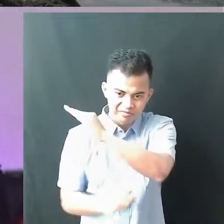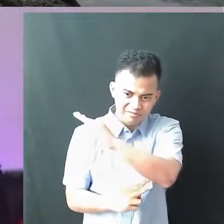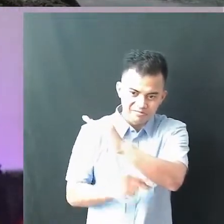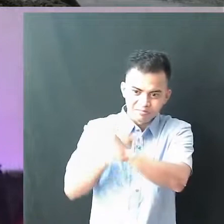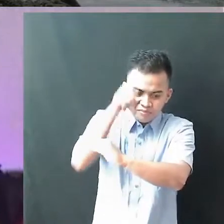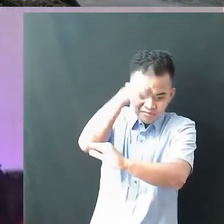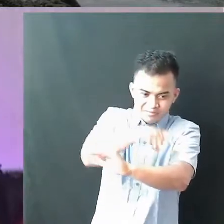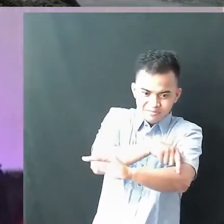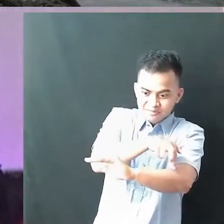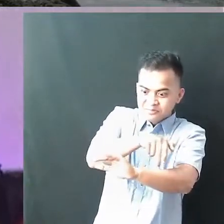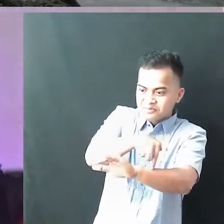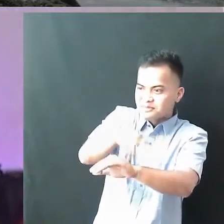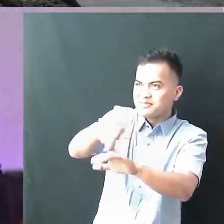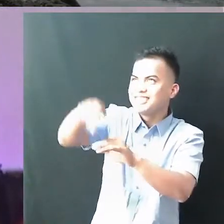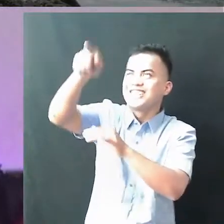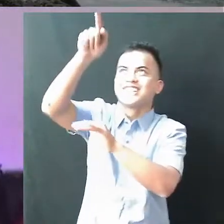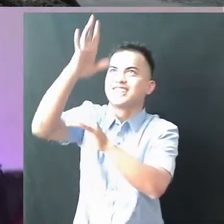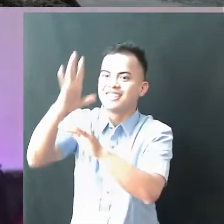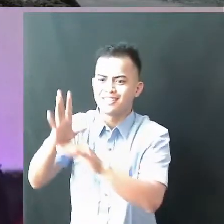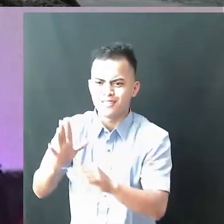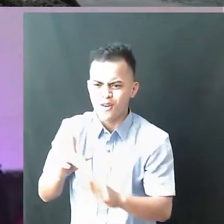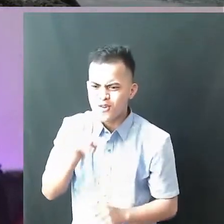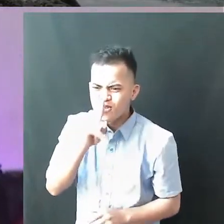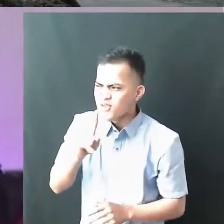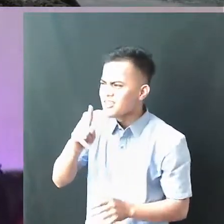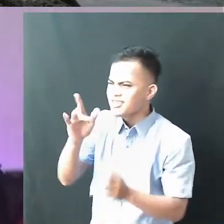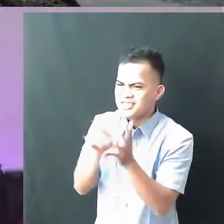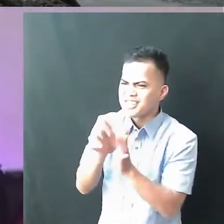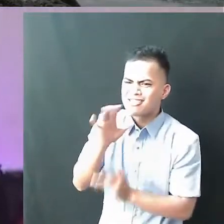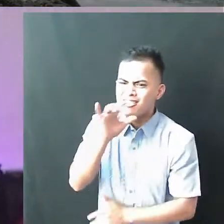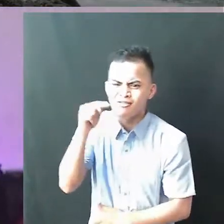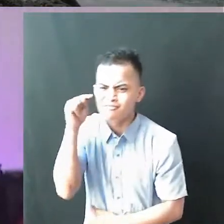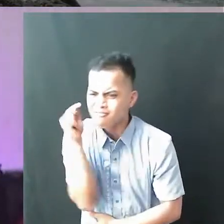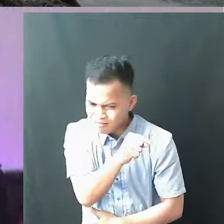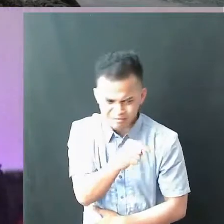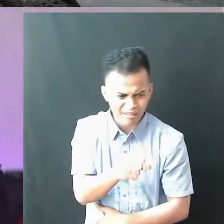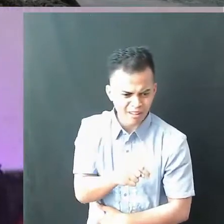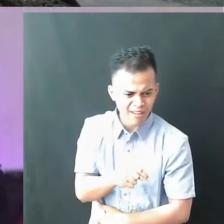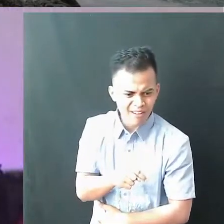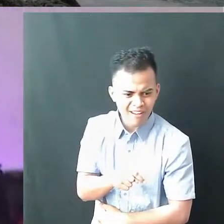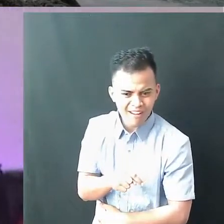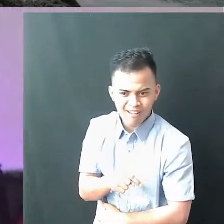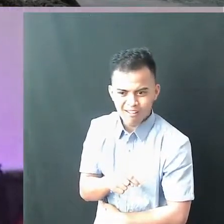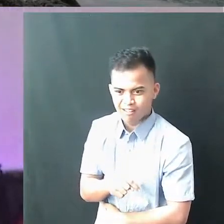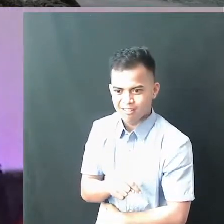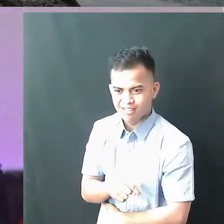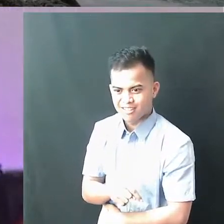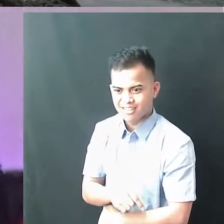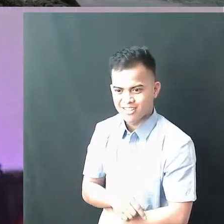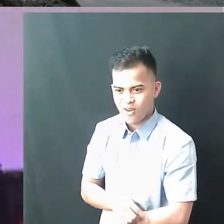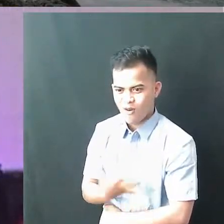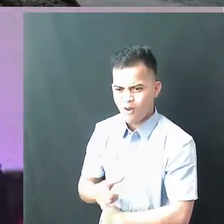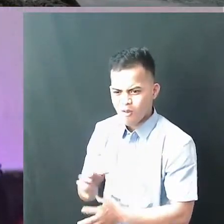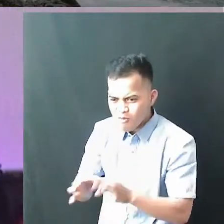Jesus never failed. Jesus never lied. And he never let anybody down. And you know, one of the